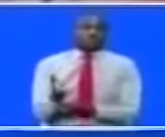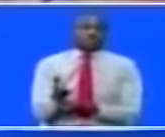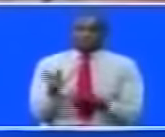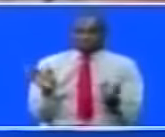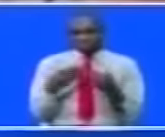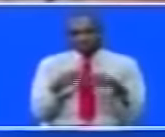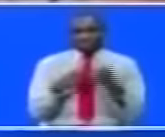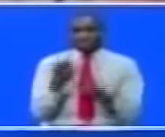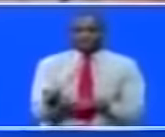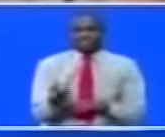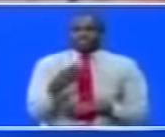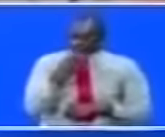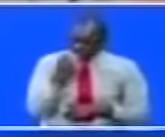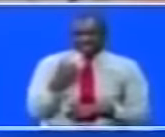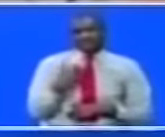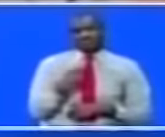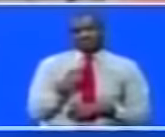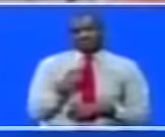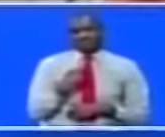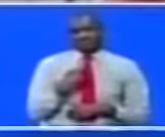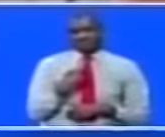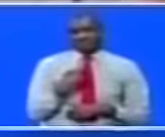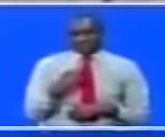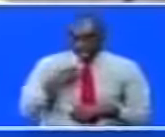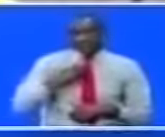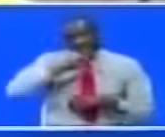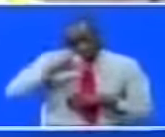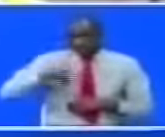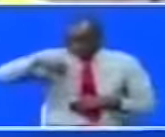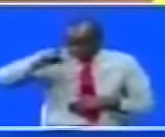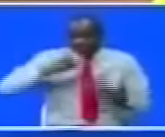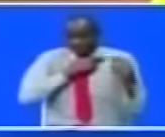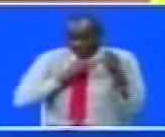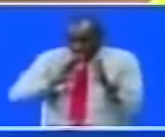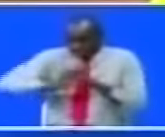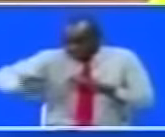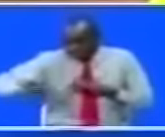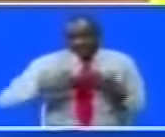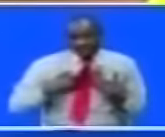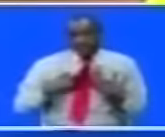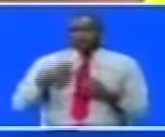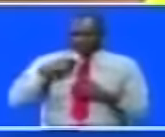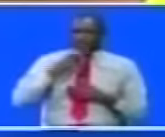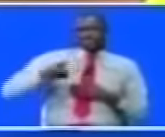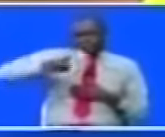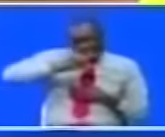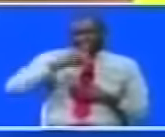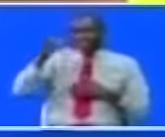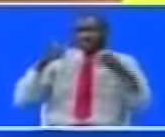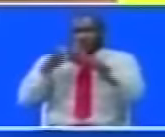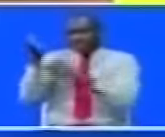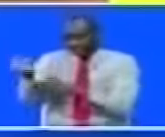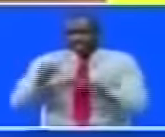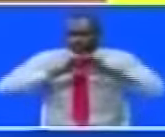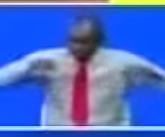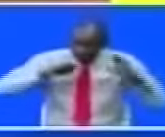So niko na hakika county watafanya their part. We are looking at additional facilities on the corner, a